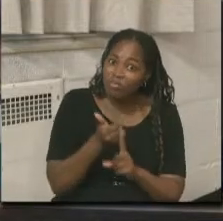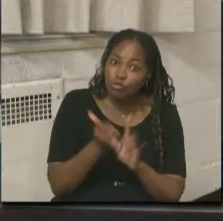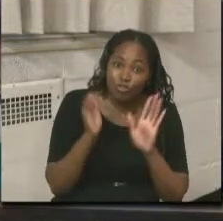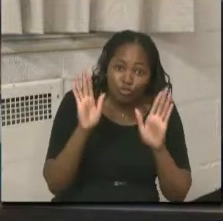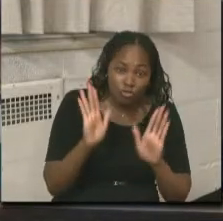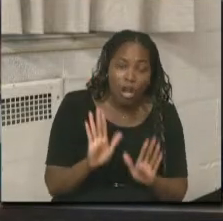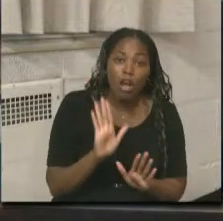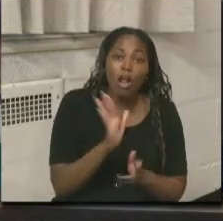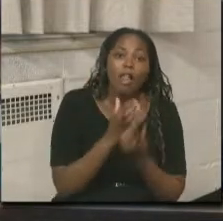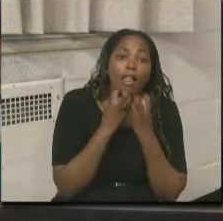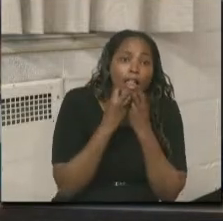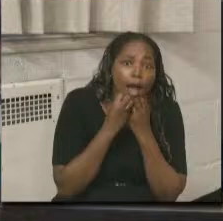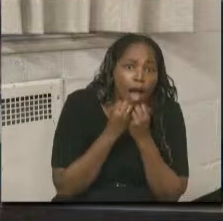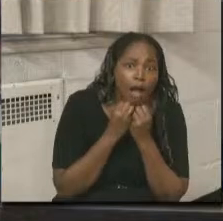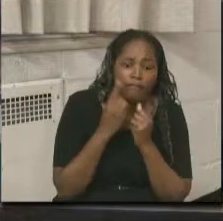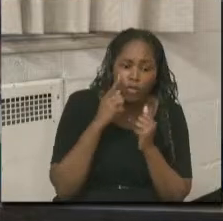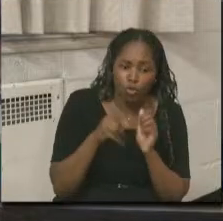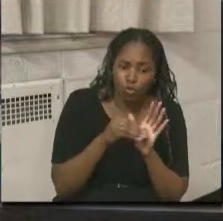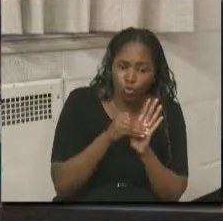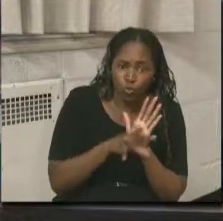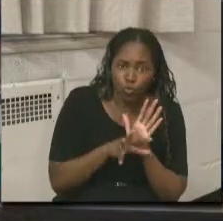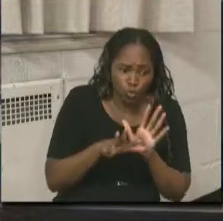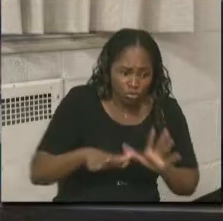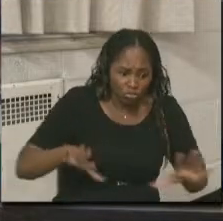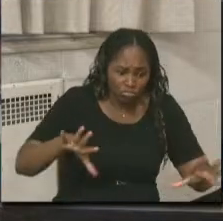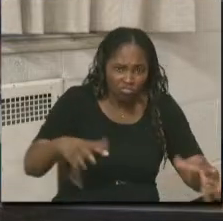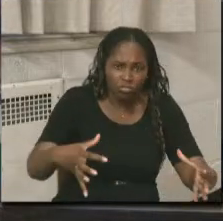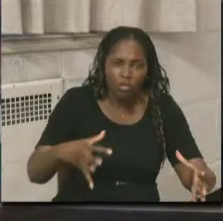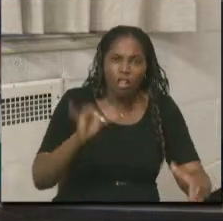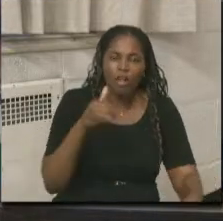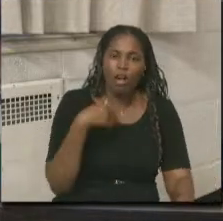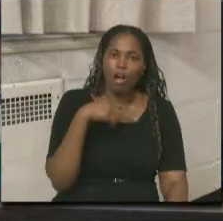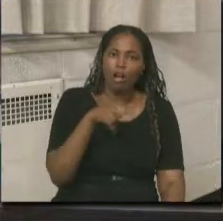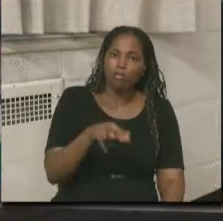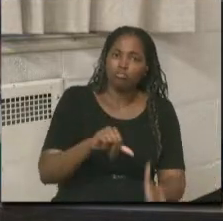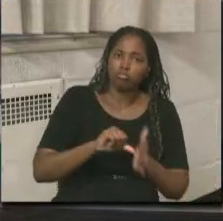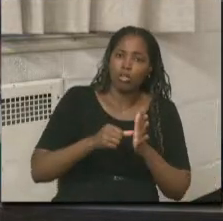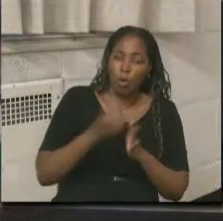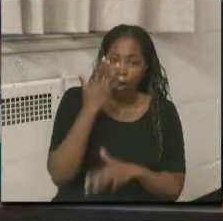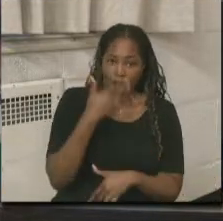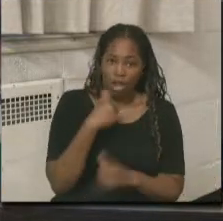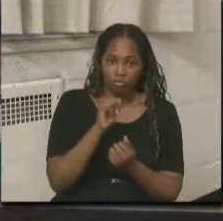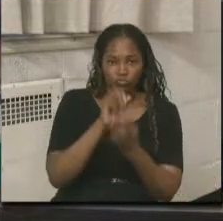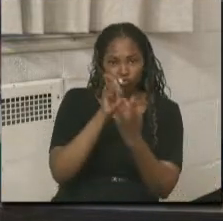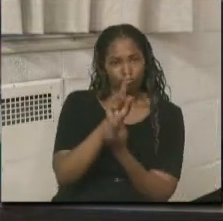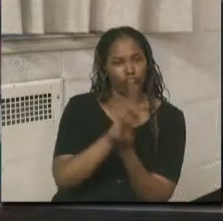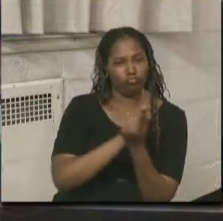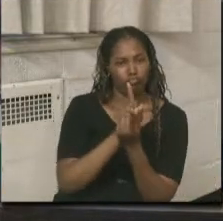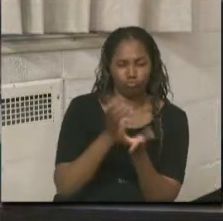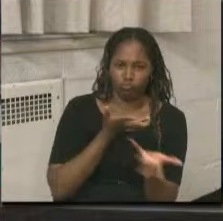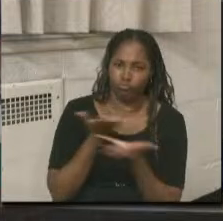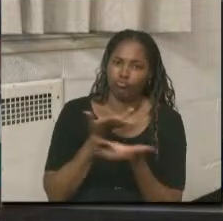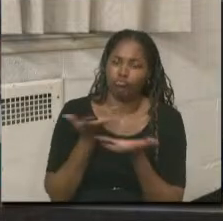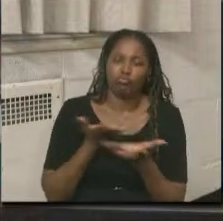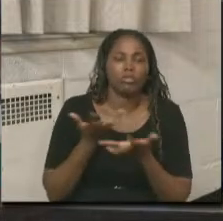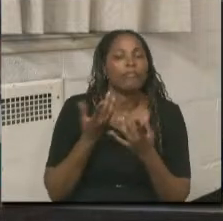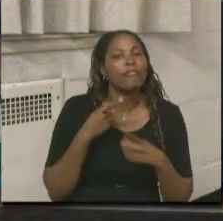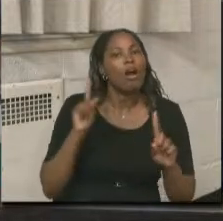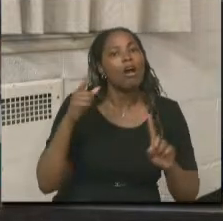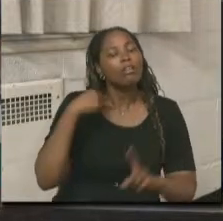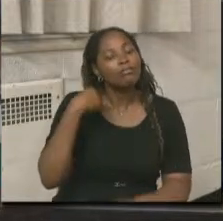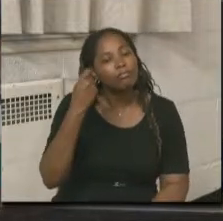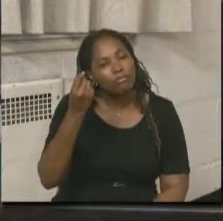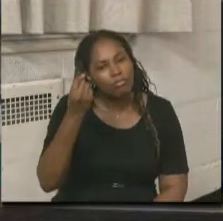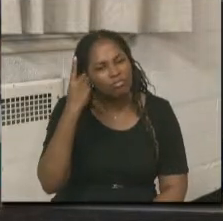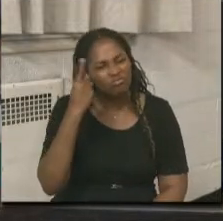for the student body, that was a big thing for me, because being able to talk to you one-on-one, I was able to really understand